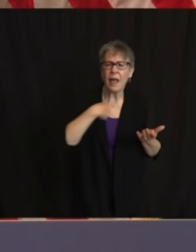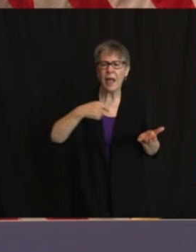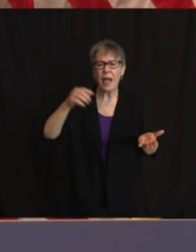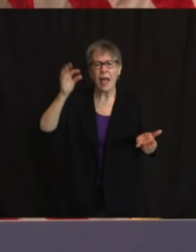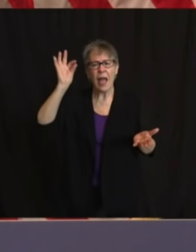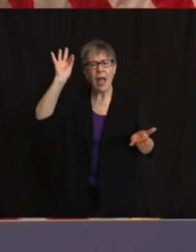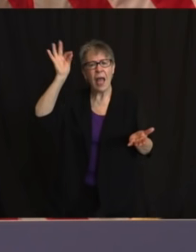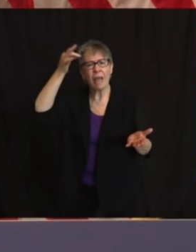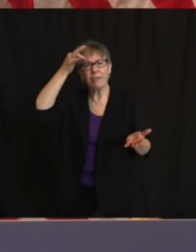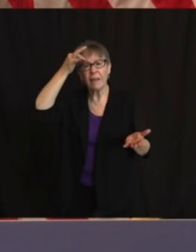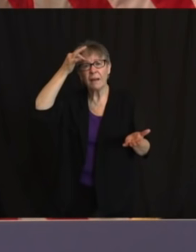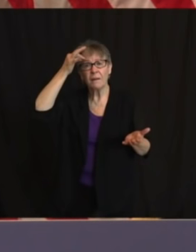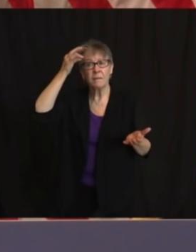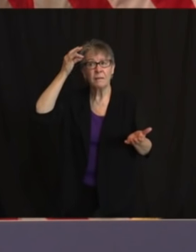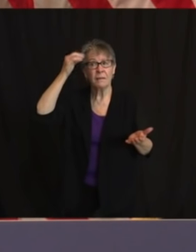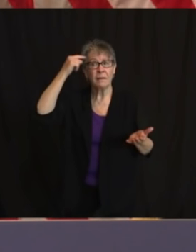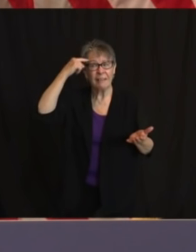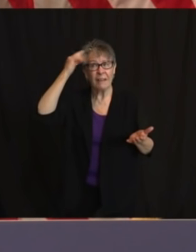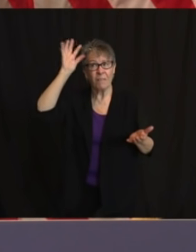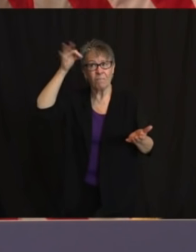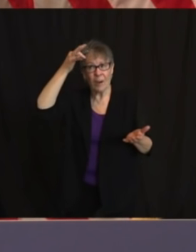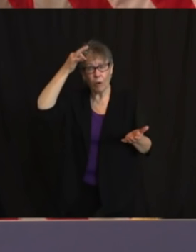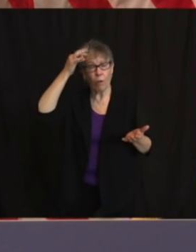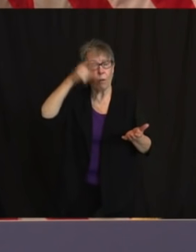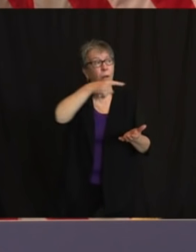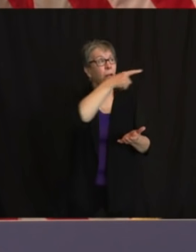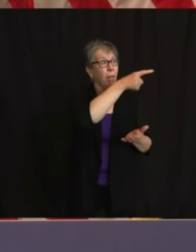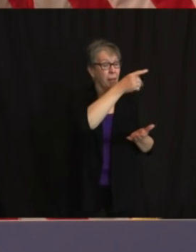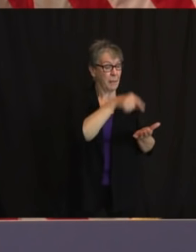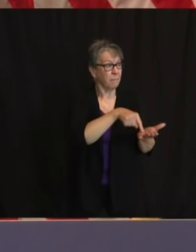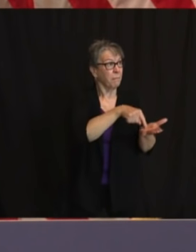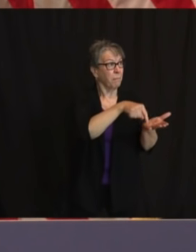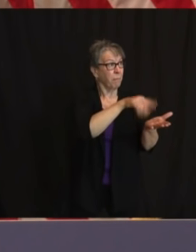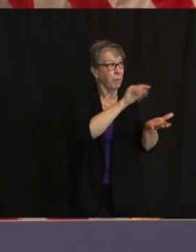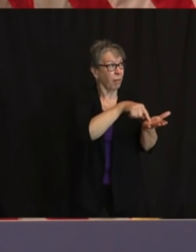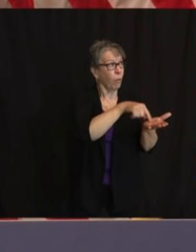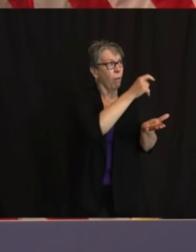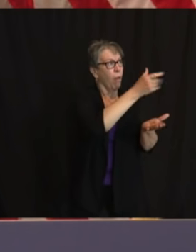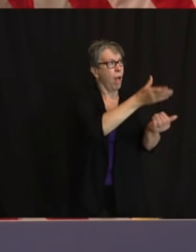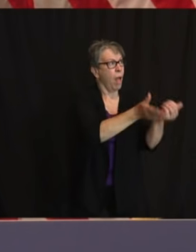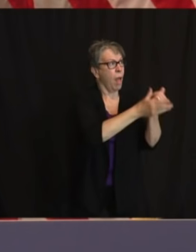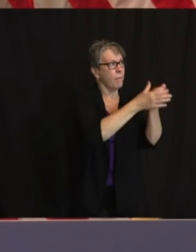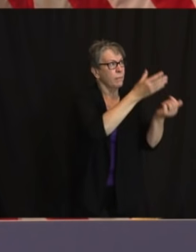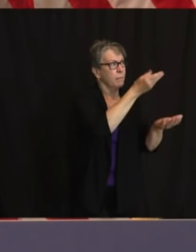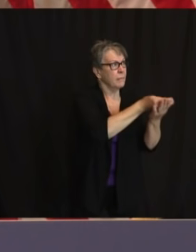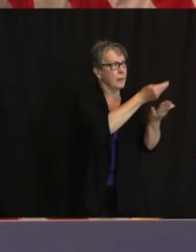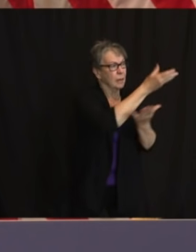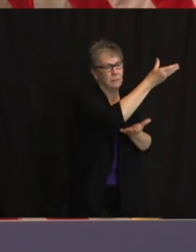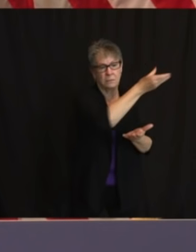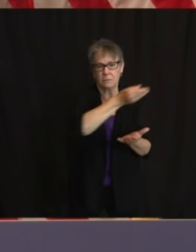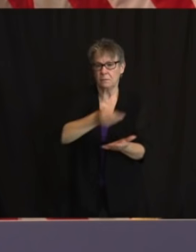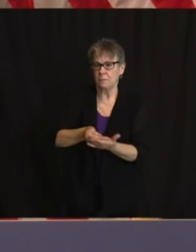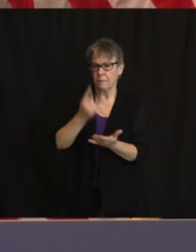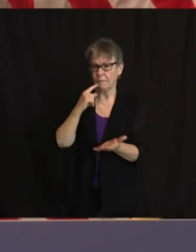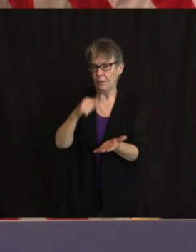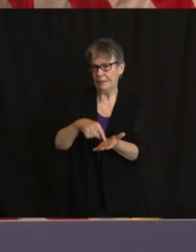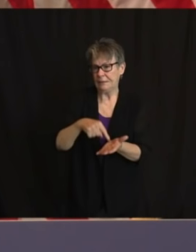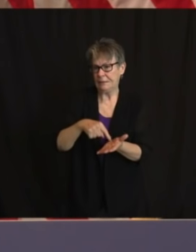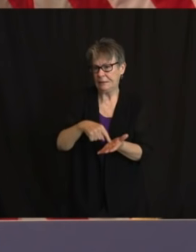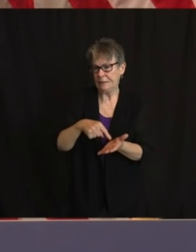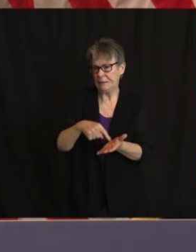fund. As an example, Lamont referenced the CARES Act, that we can get the money out of the feds so that we don't need